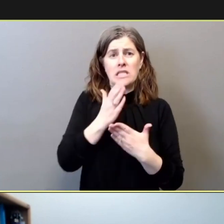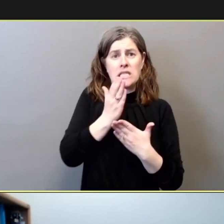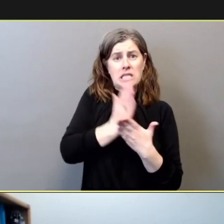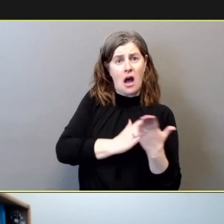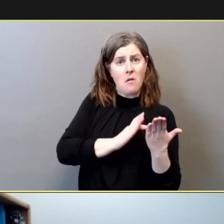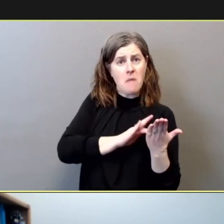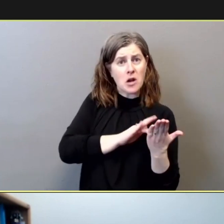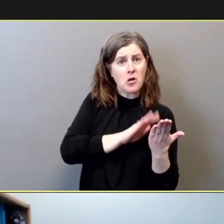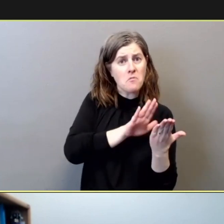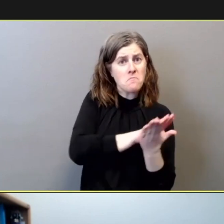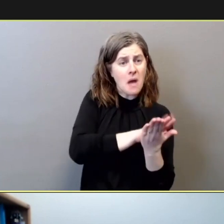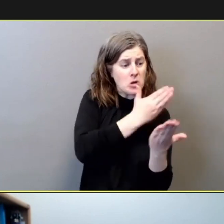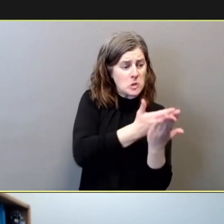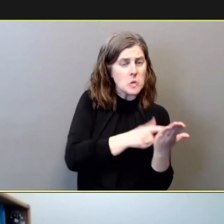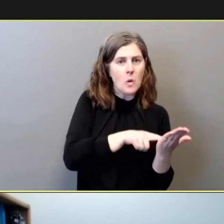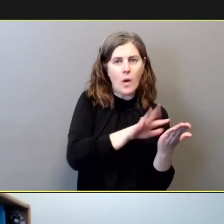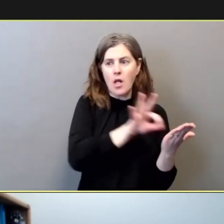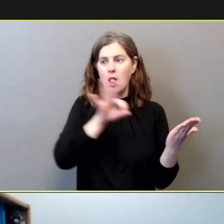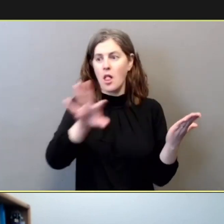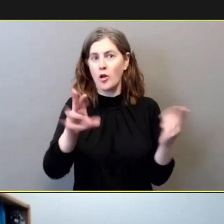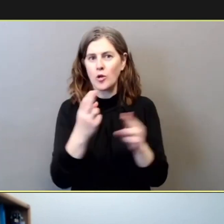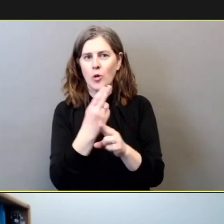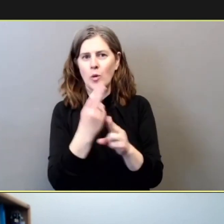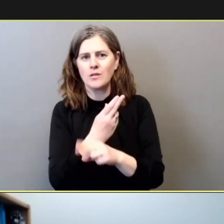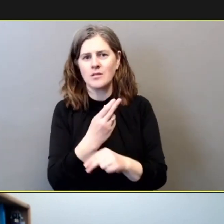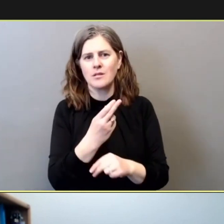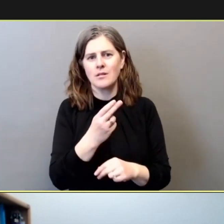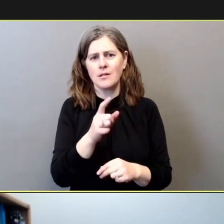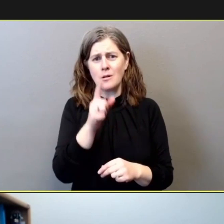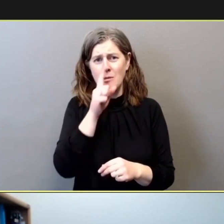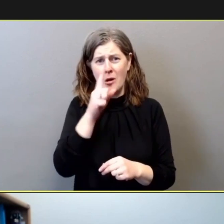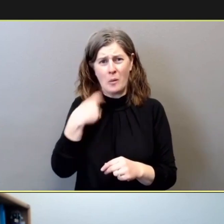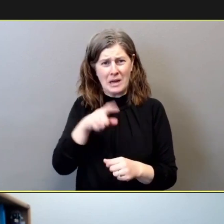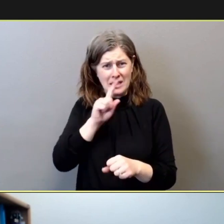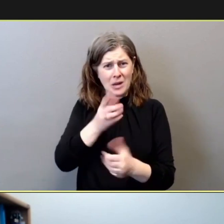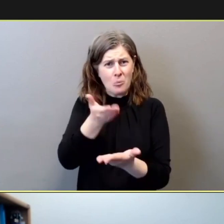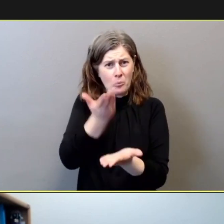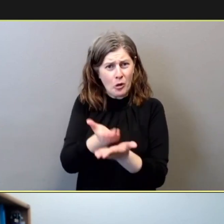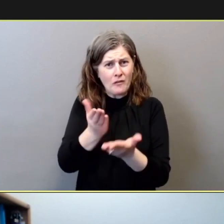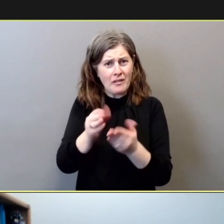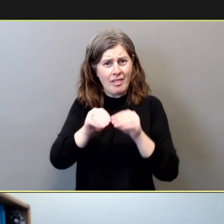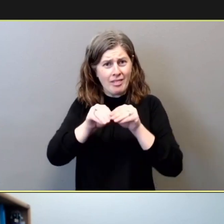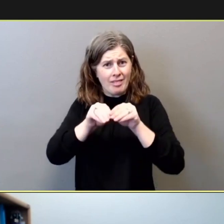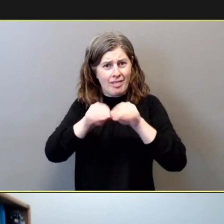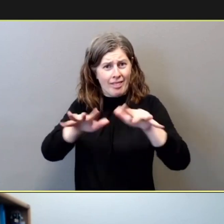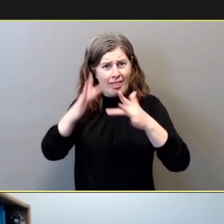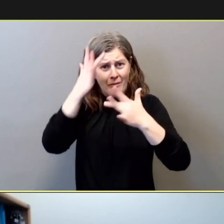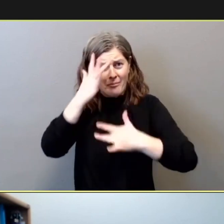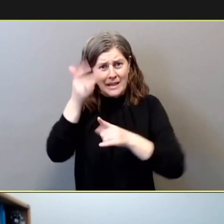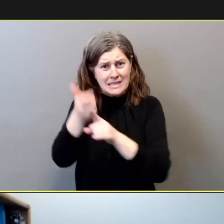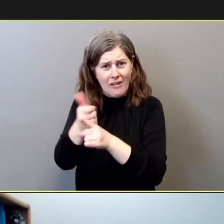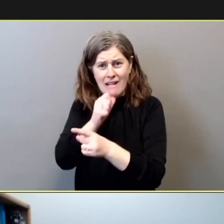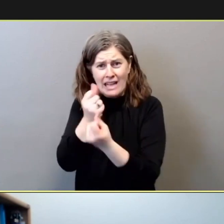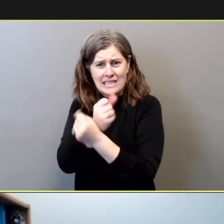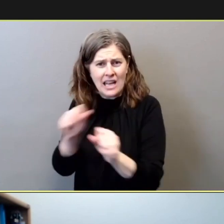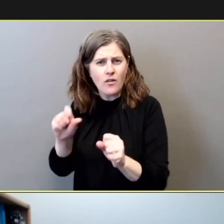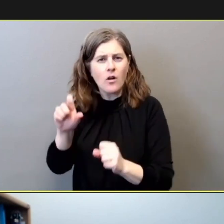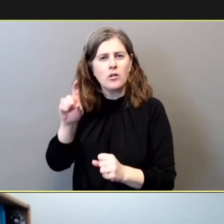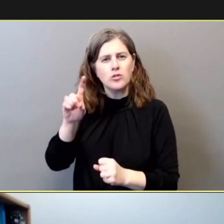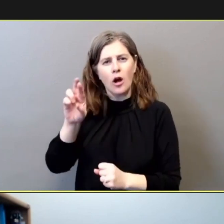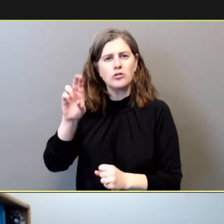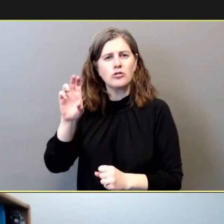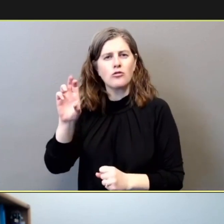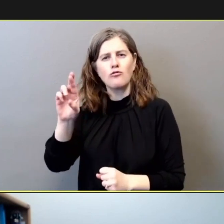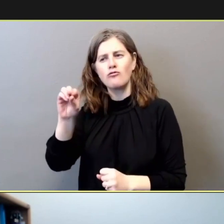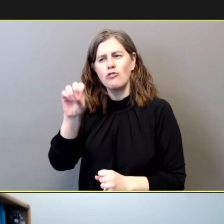it, but I don't think any of us need proof that the pandemic itself is unsafe. Dr. Ross talked about the 500,000 deaths in